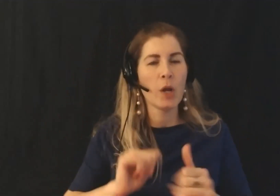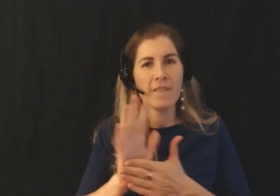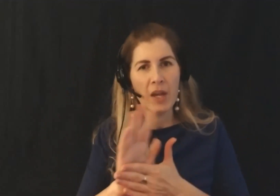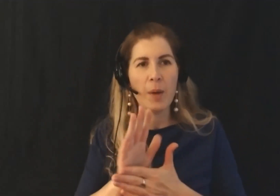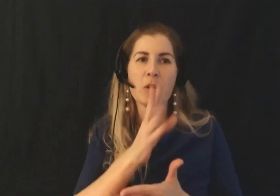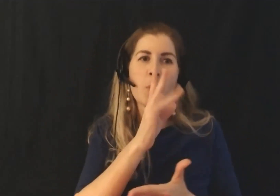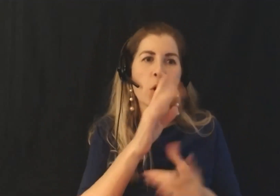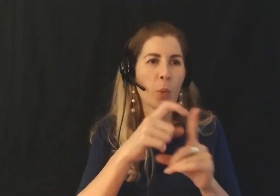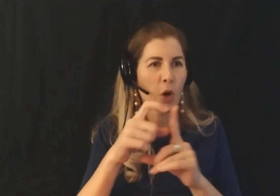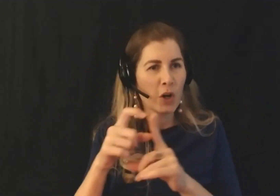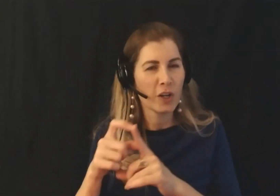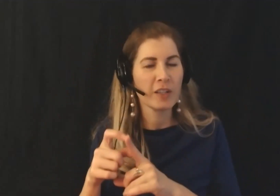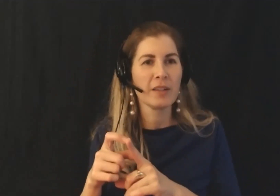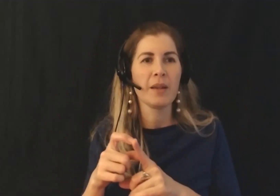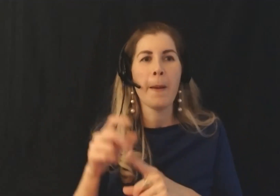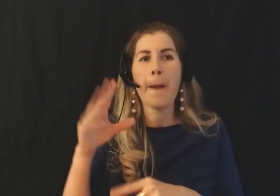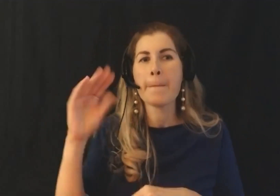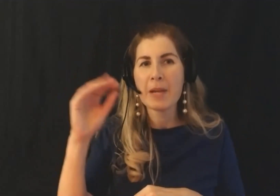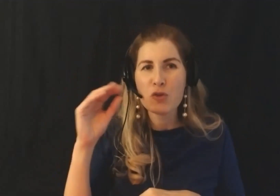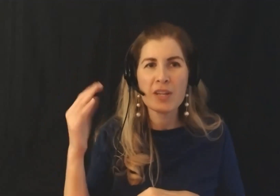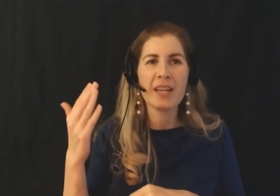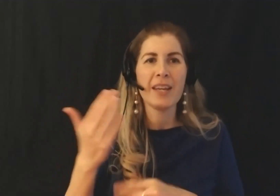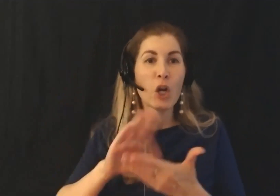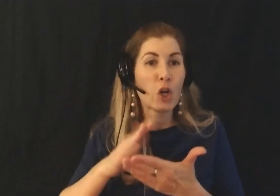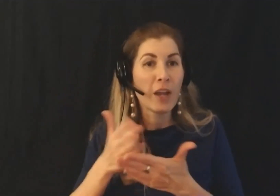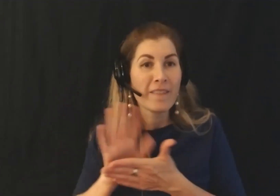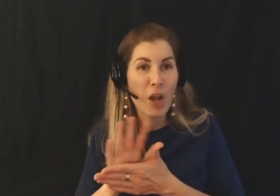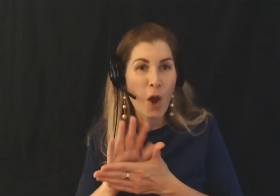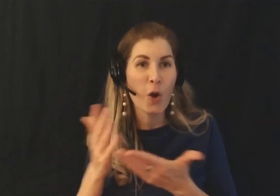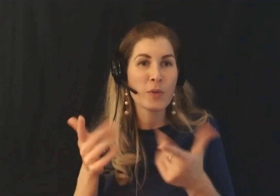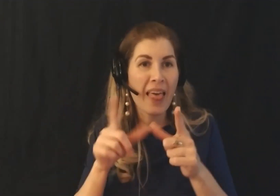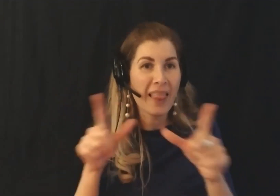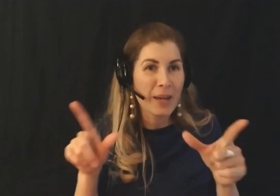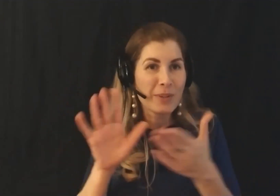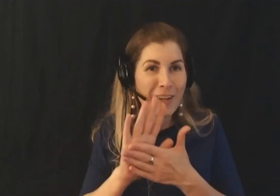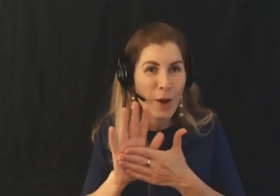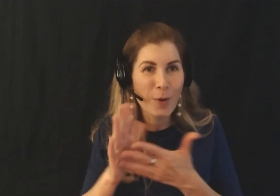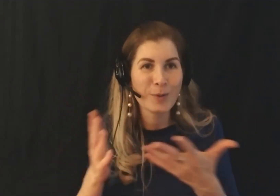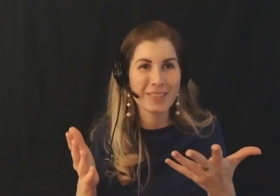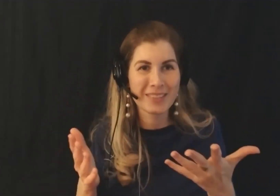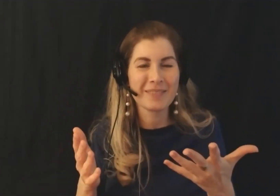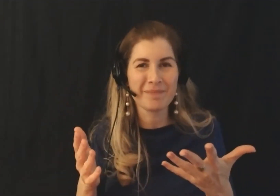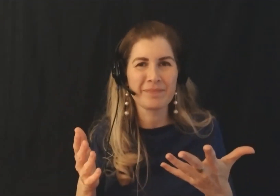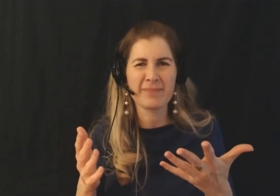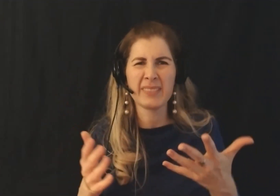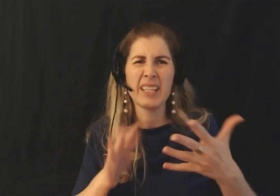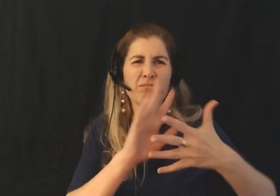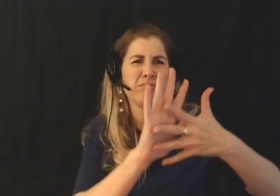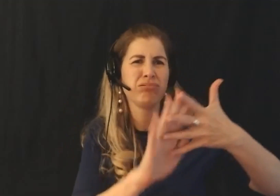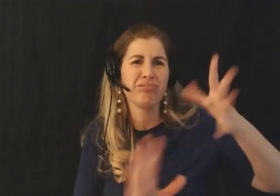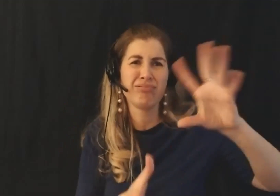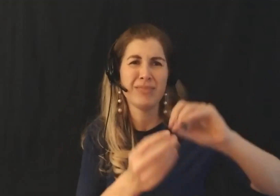spoken word, puppetry, cooking videos, language videos, and there's over 50 videos on